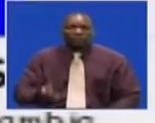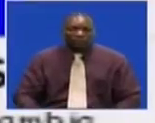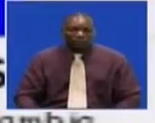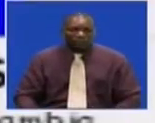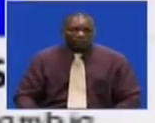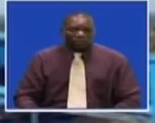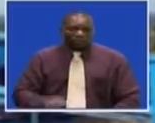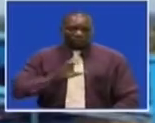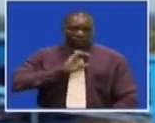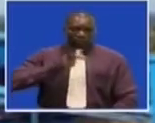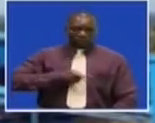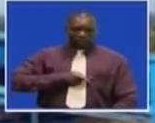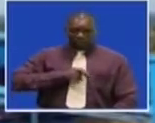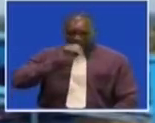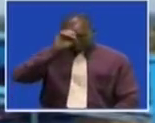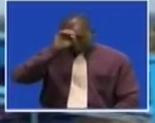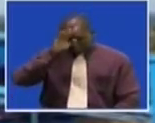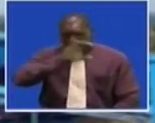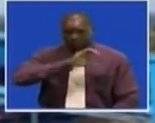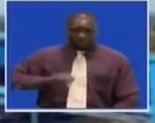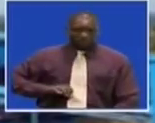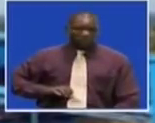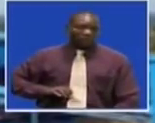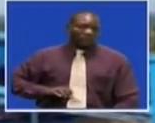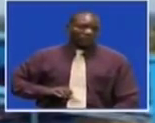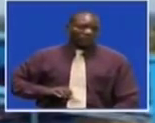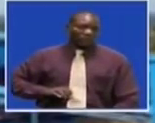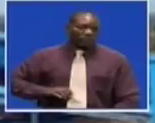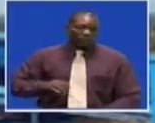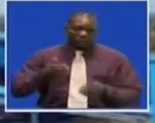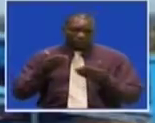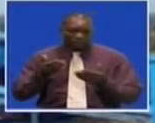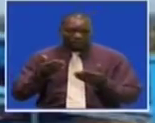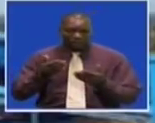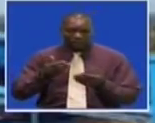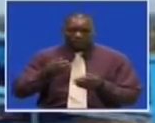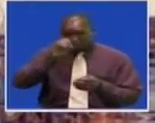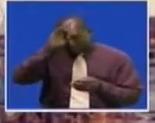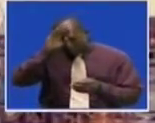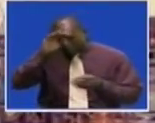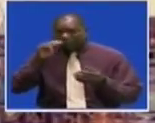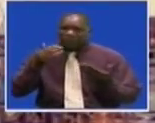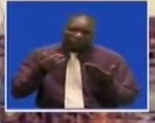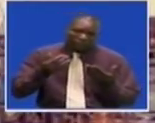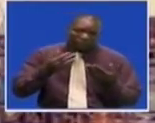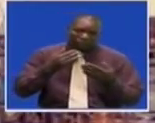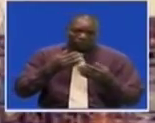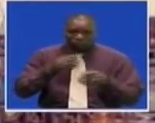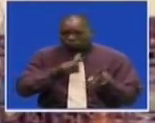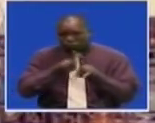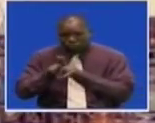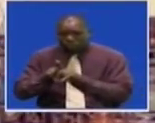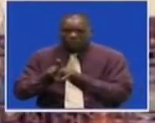Metals, owned by the Eurasian Natural Resources Company, is involved in mining, refining and tolling of